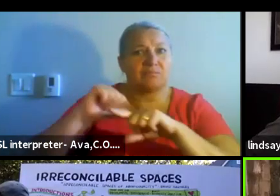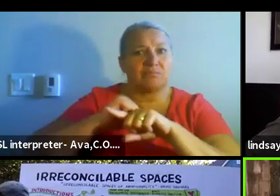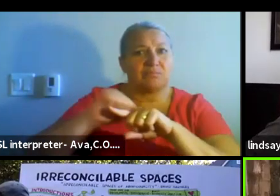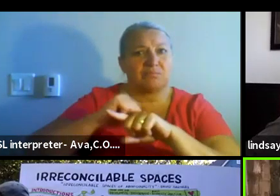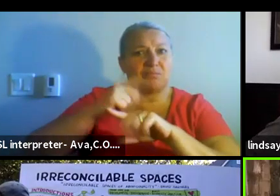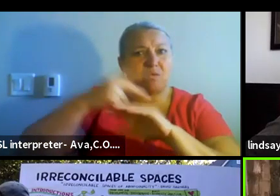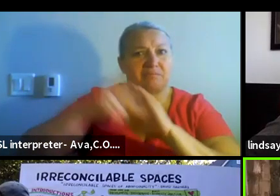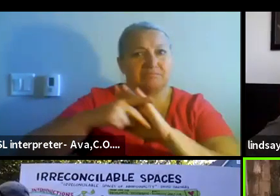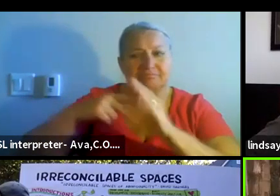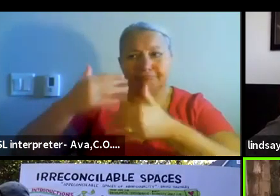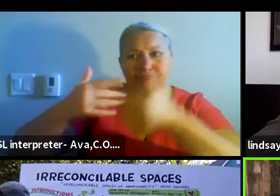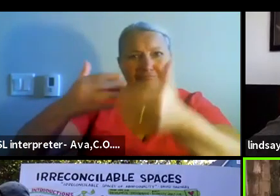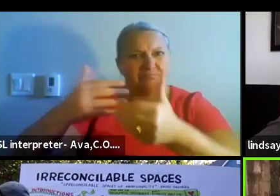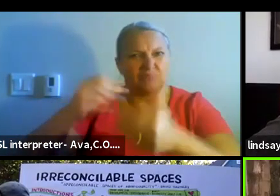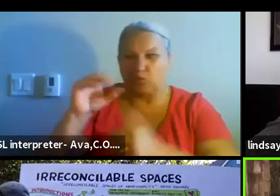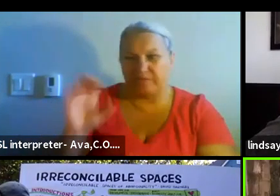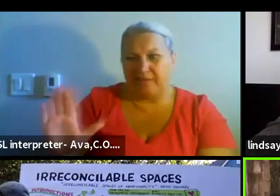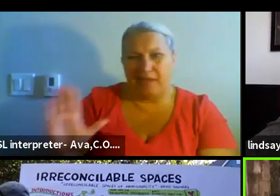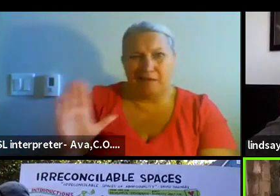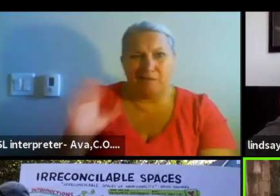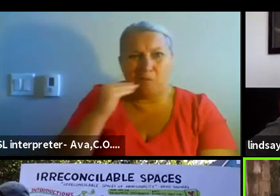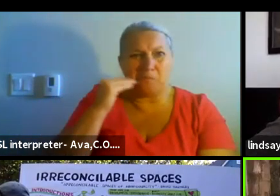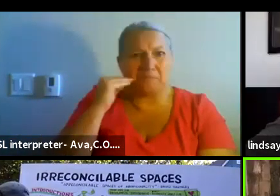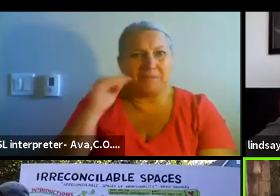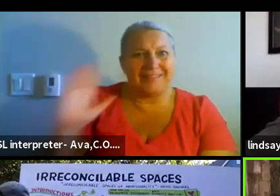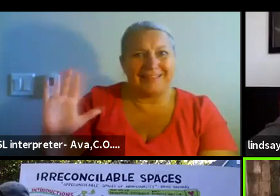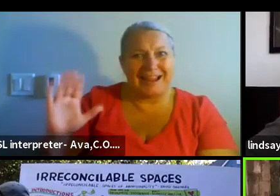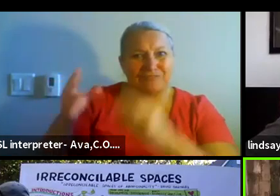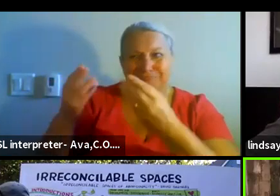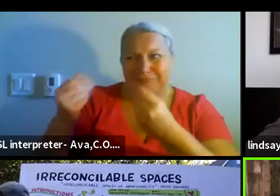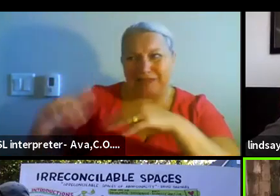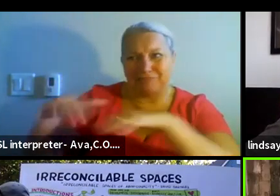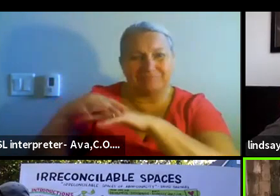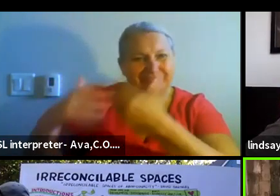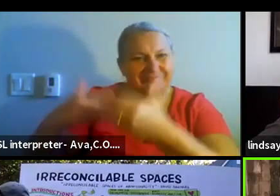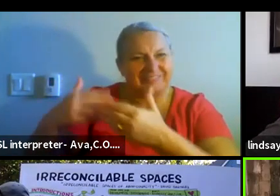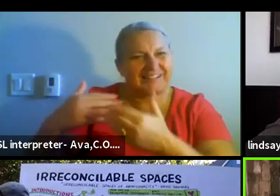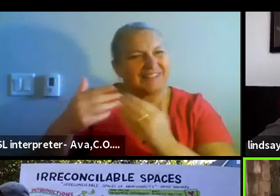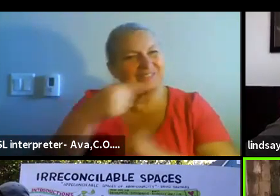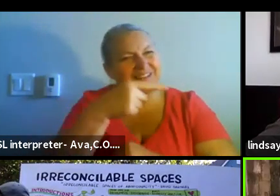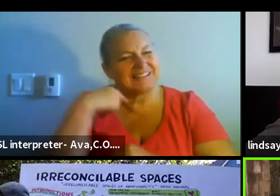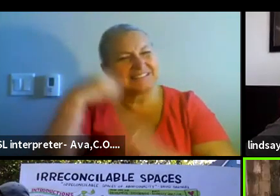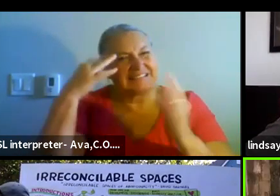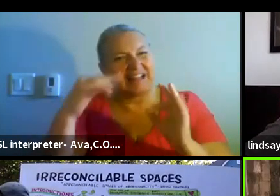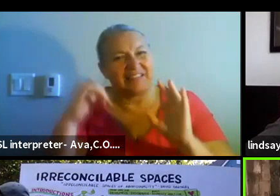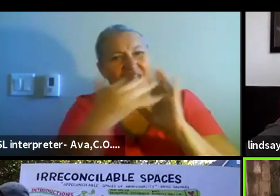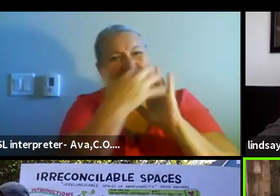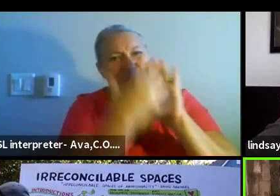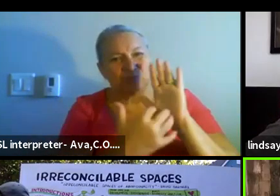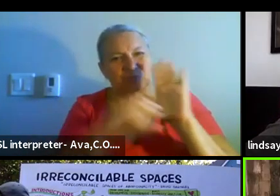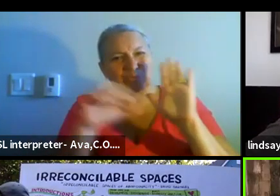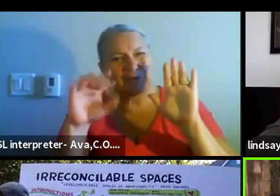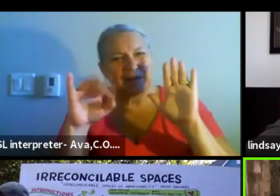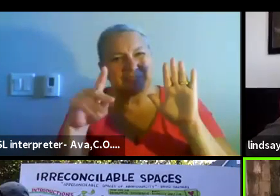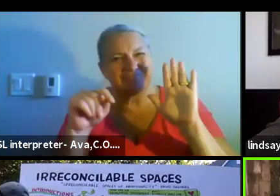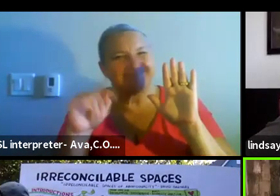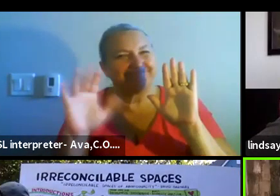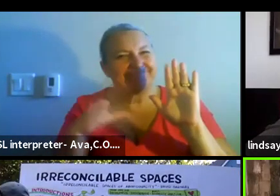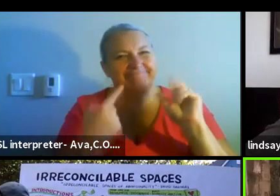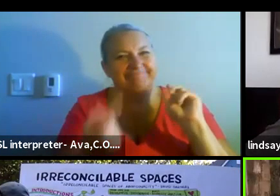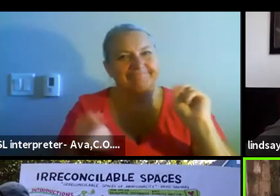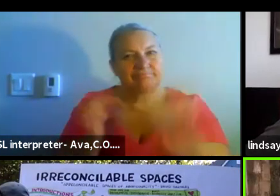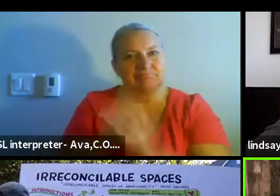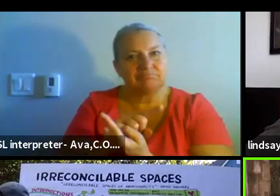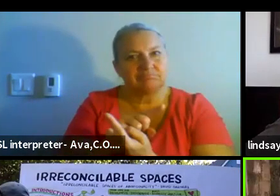their kind of space, home, territory, right? So we flipped the script because upon this stage, the